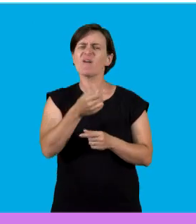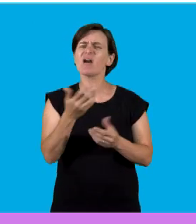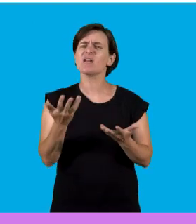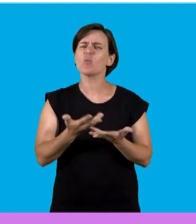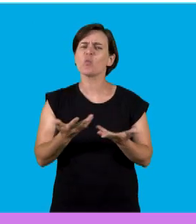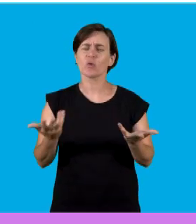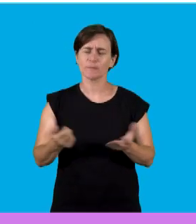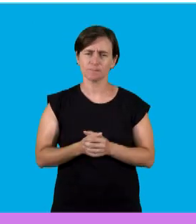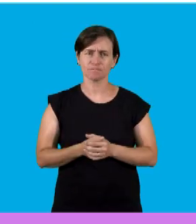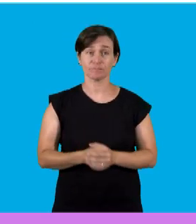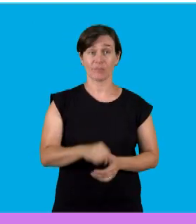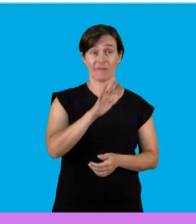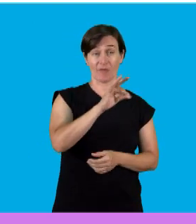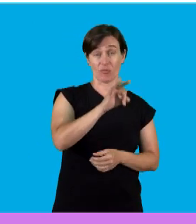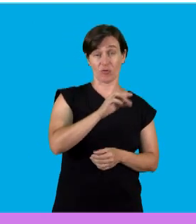find